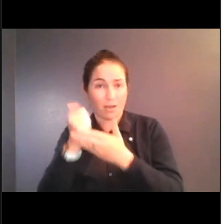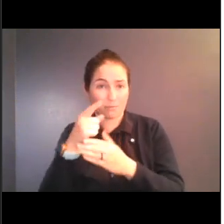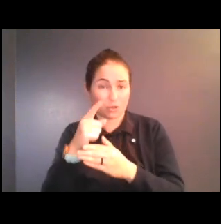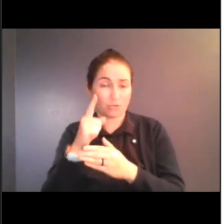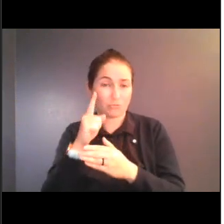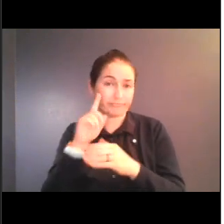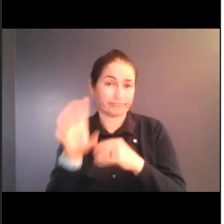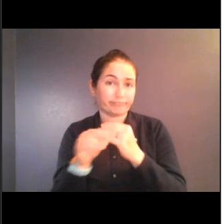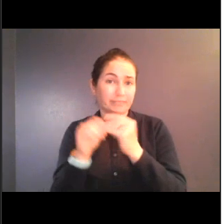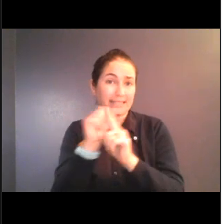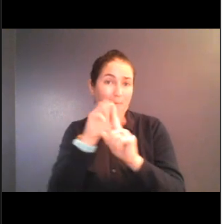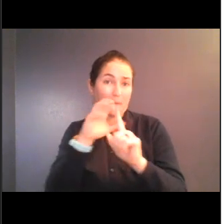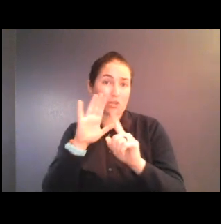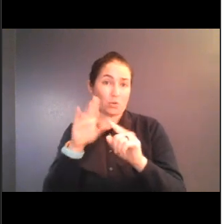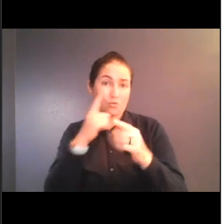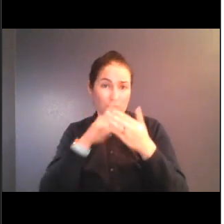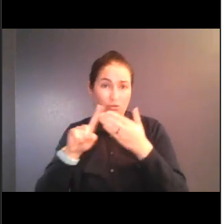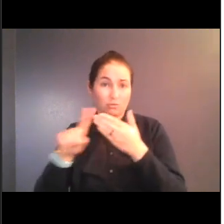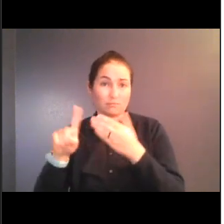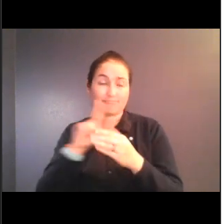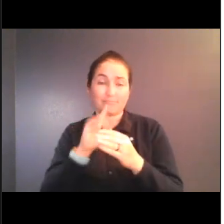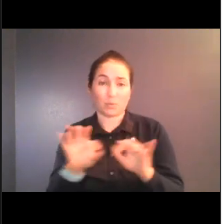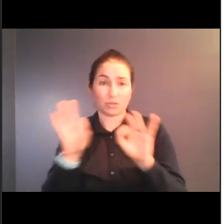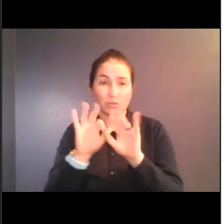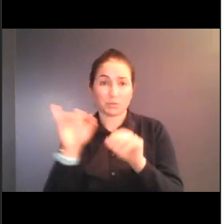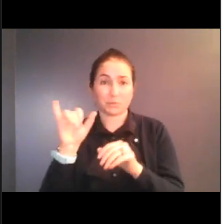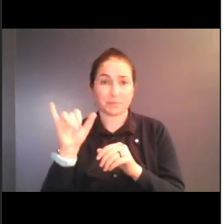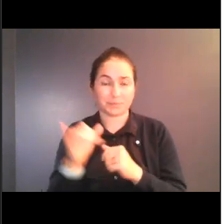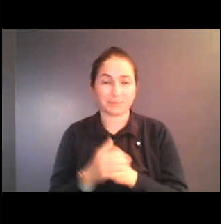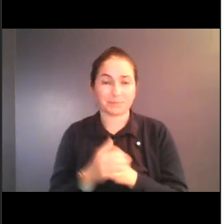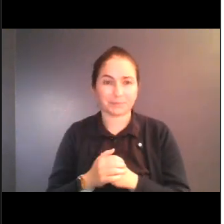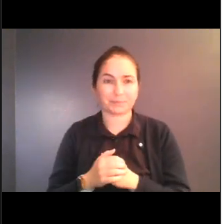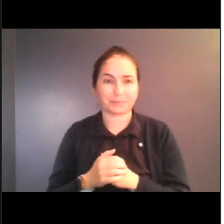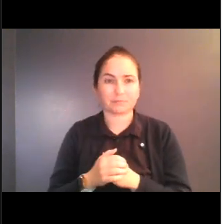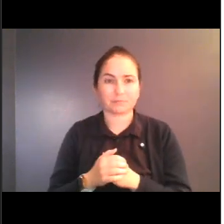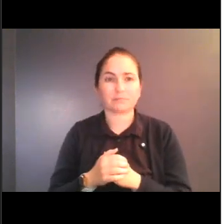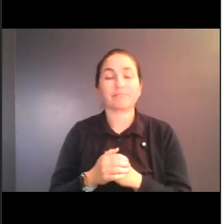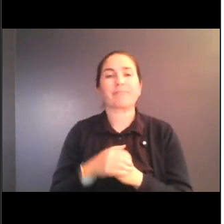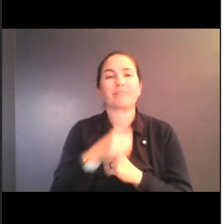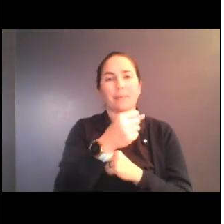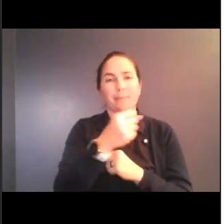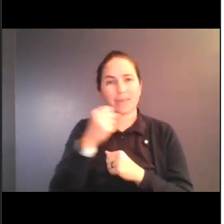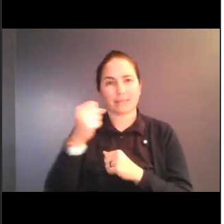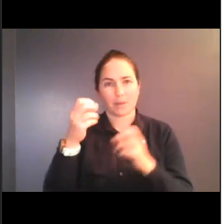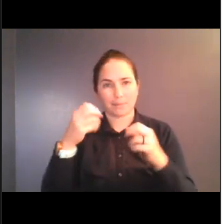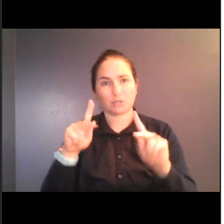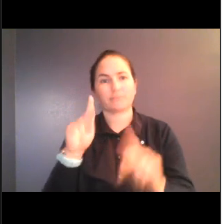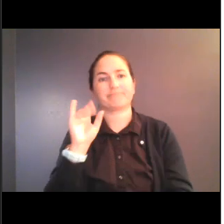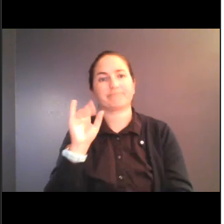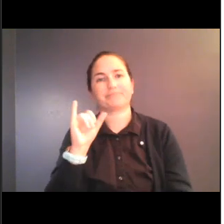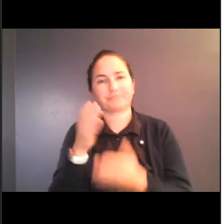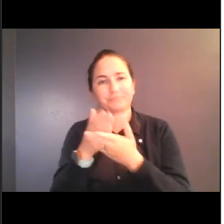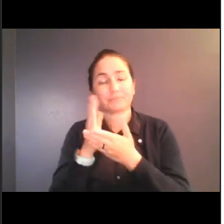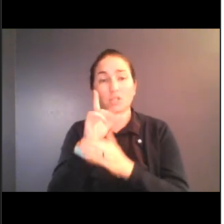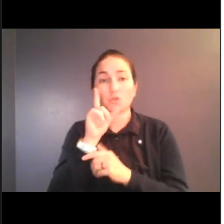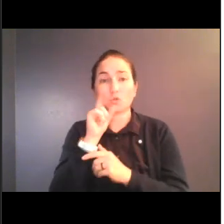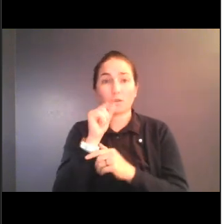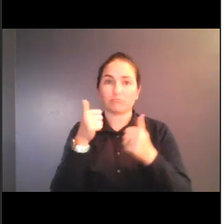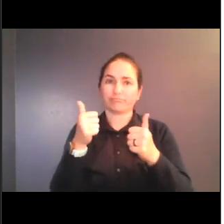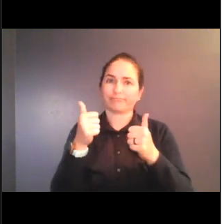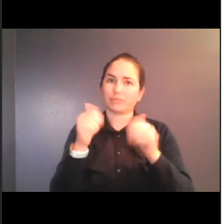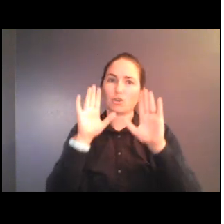So that's also very important. Placement opportunities. All right, so Twitter is a great